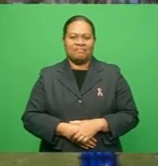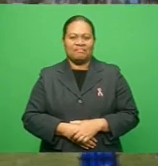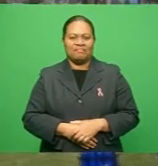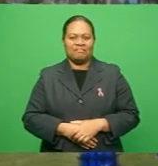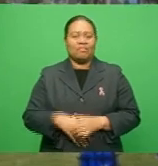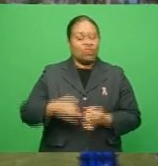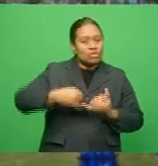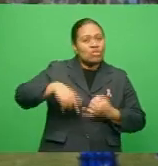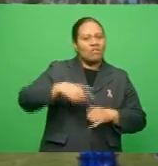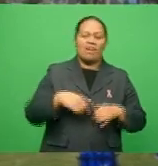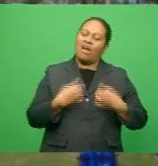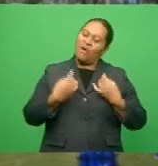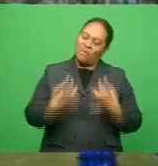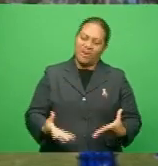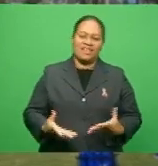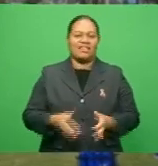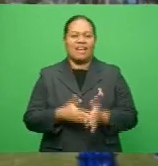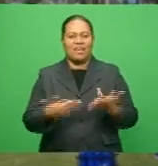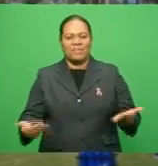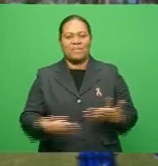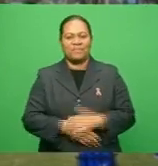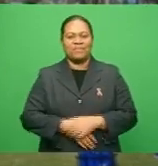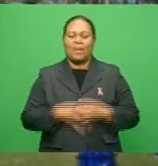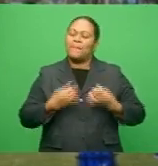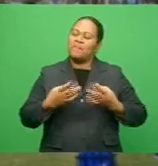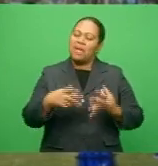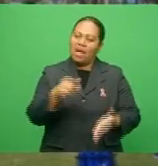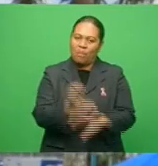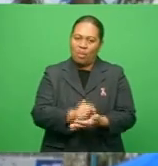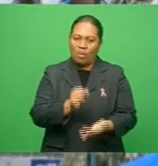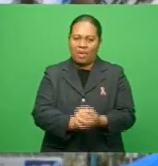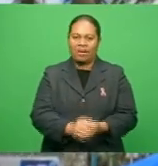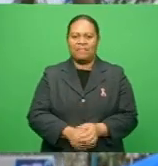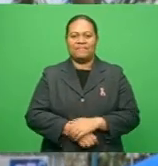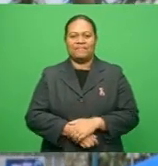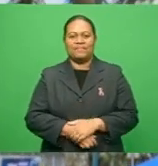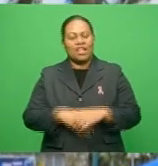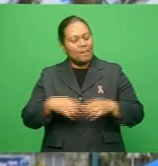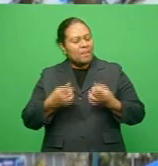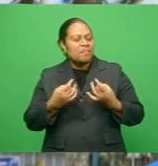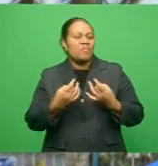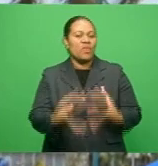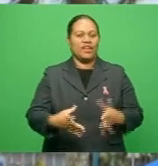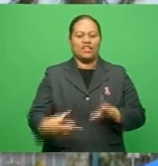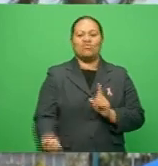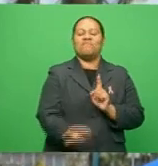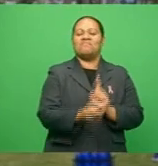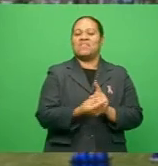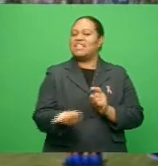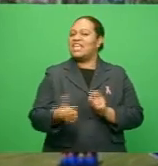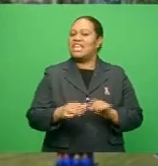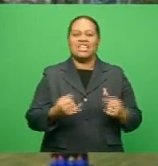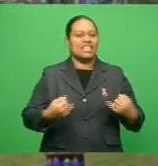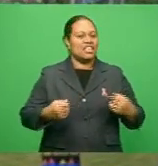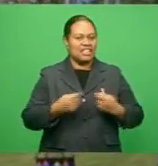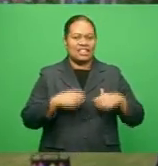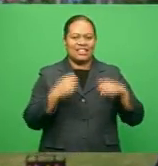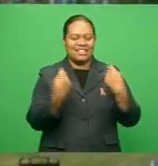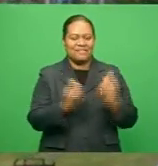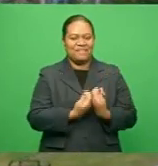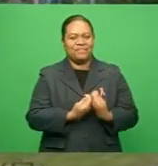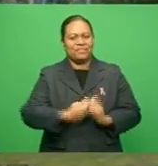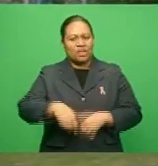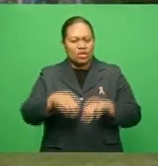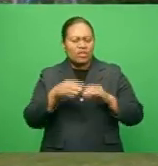all prepared to take the pressure. We are prepared to meet any teams coming from the island. The former national